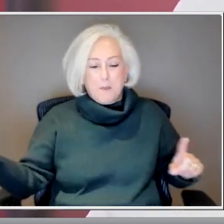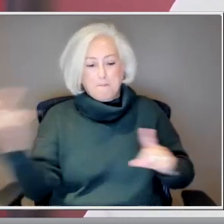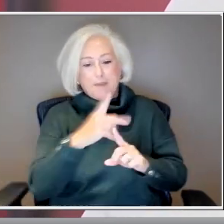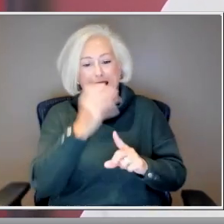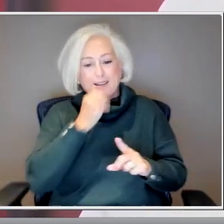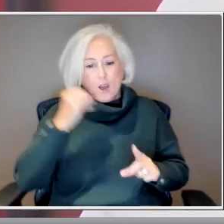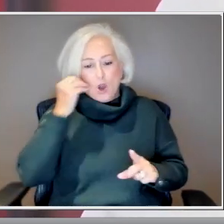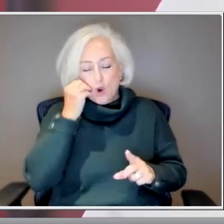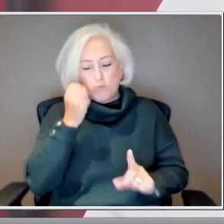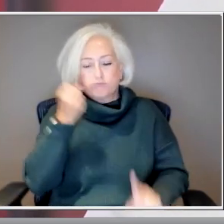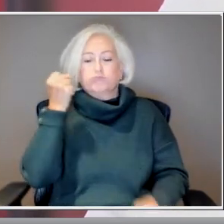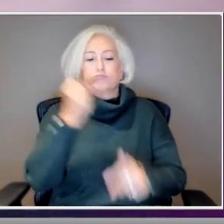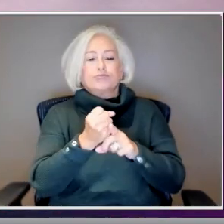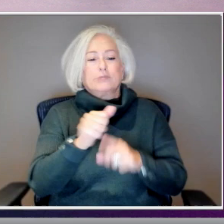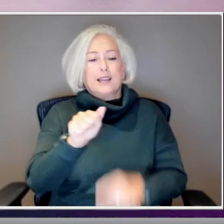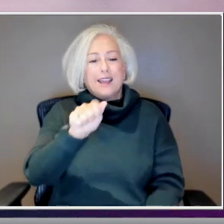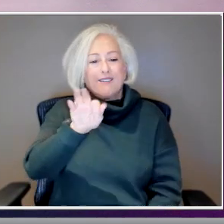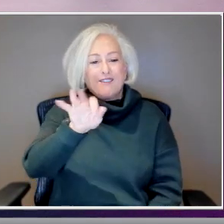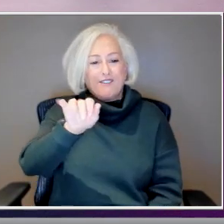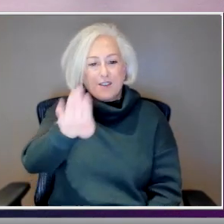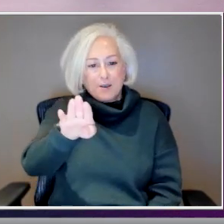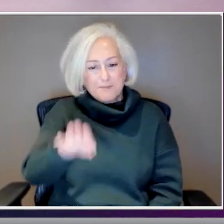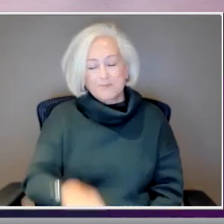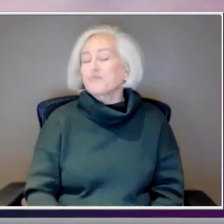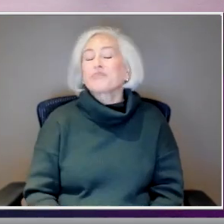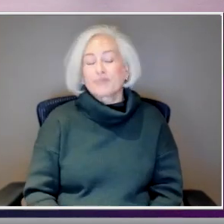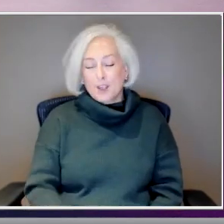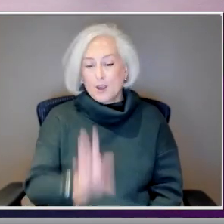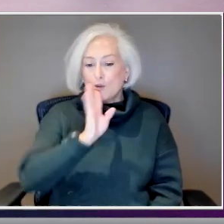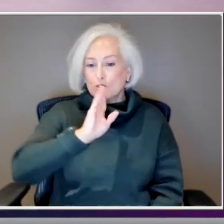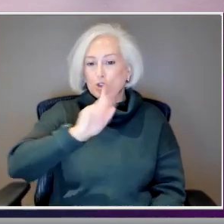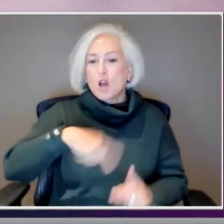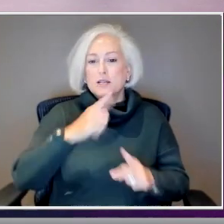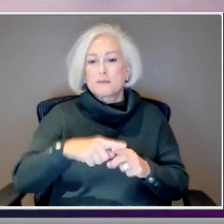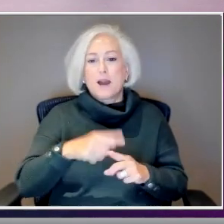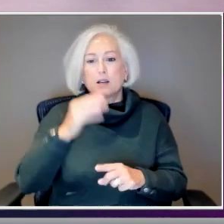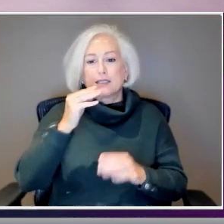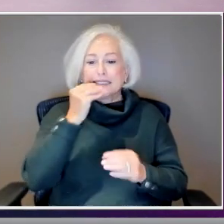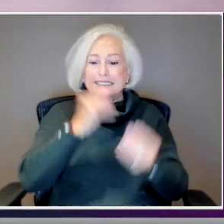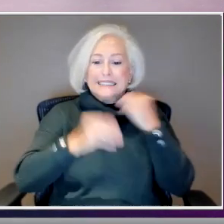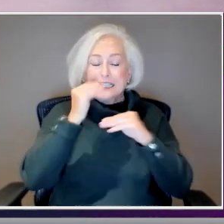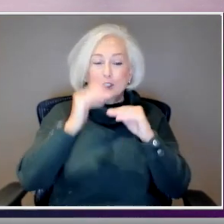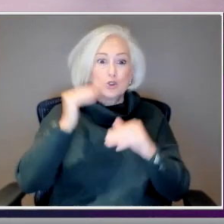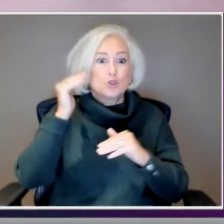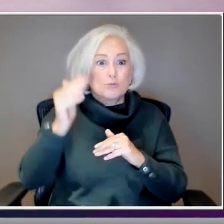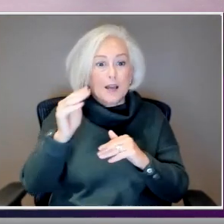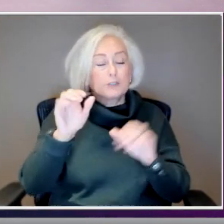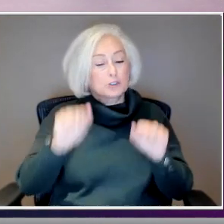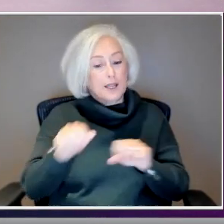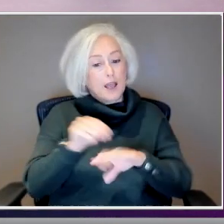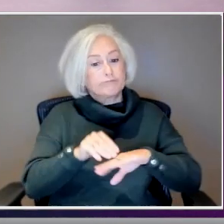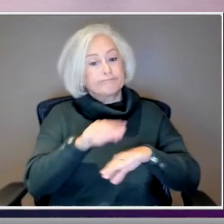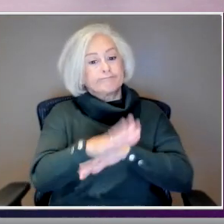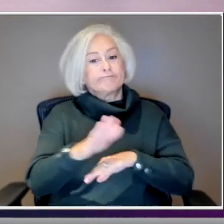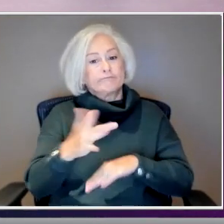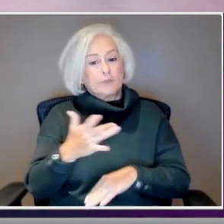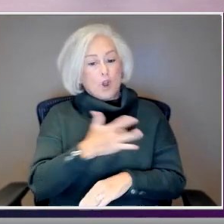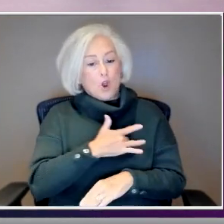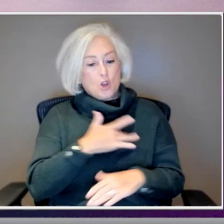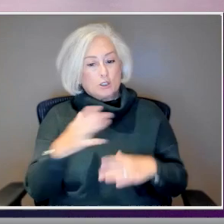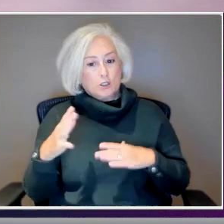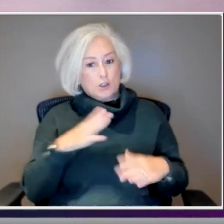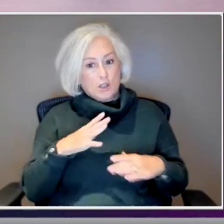that. We also talked about overeating can be a cause of holiday heart. Can eating a ton of sugar,